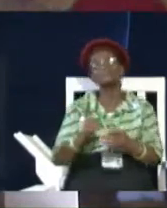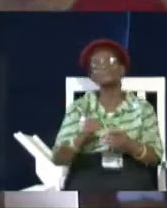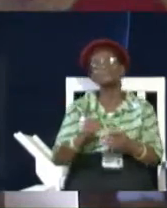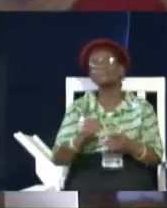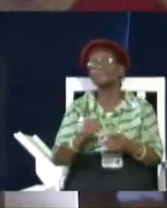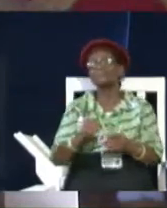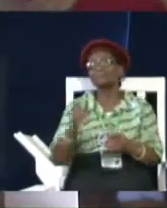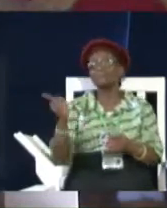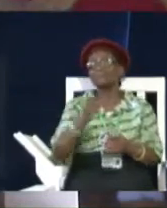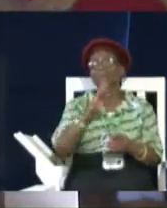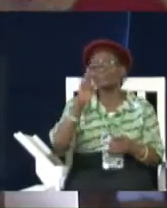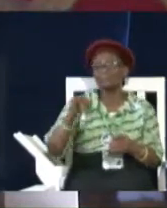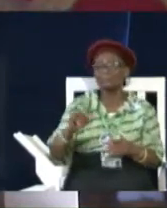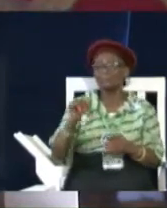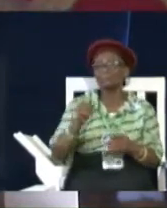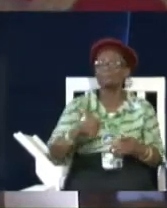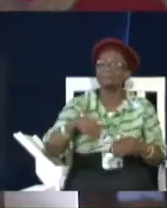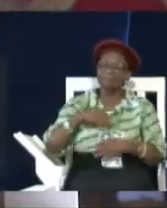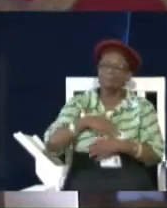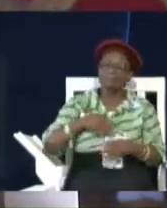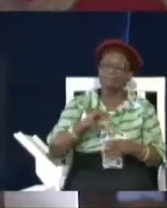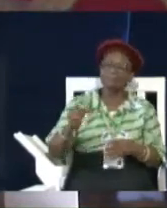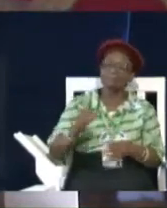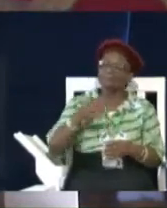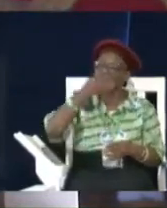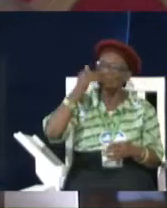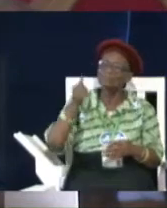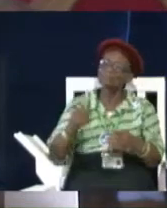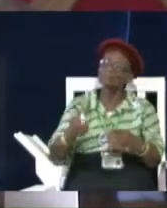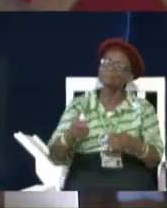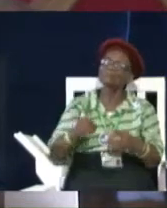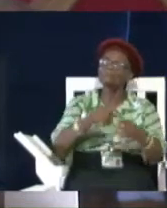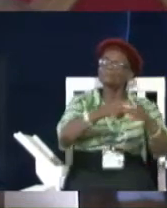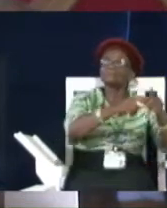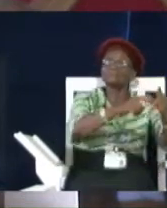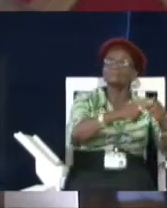tonight. Tonight is not a night for joking.